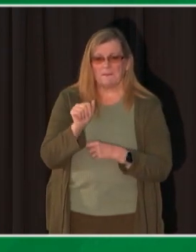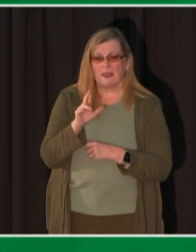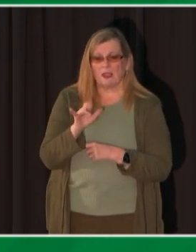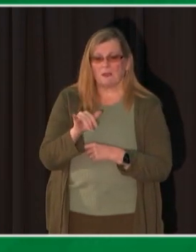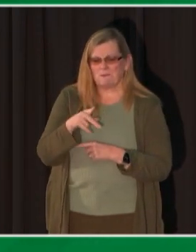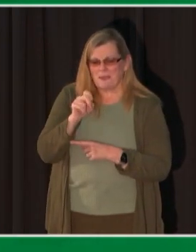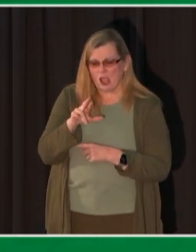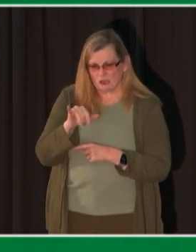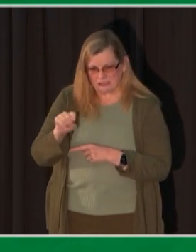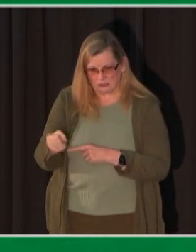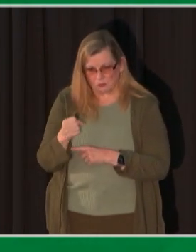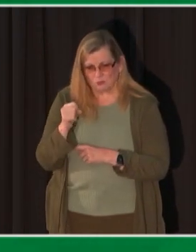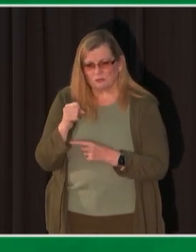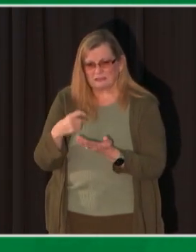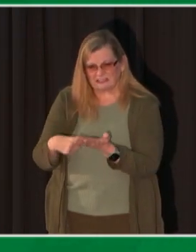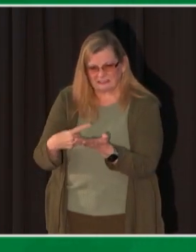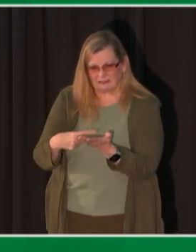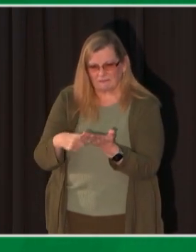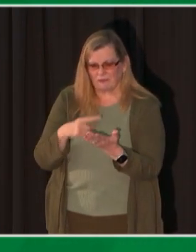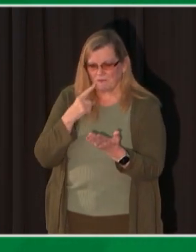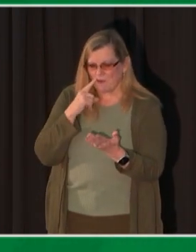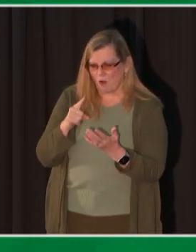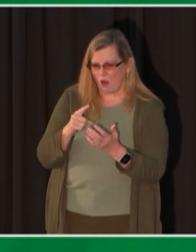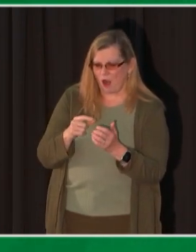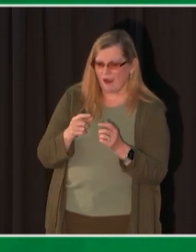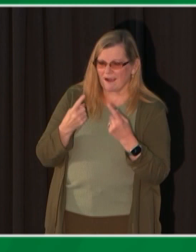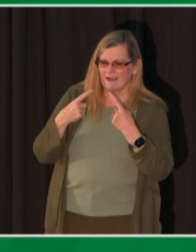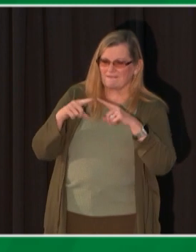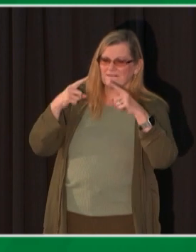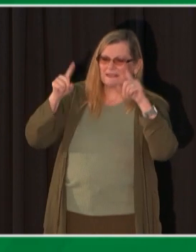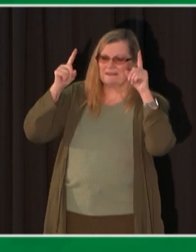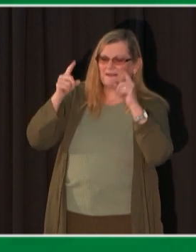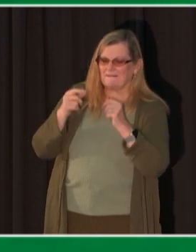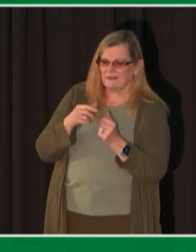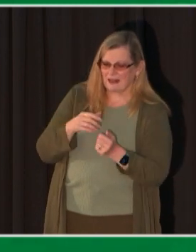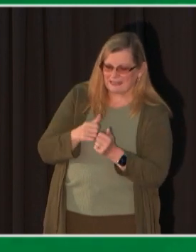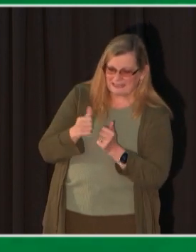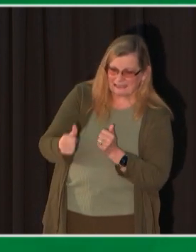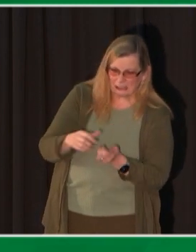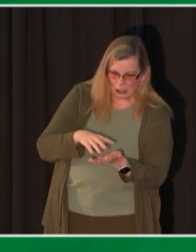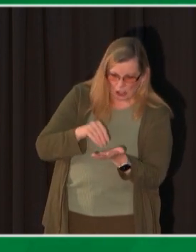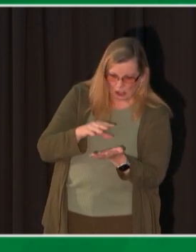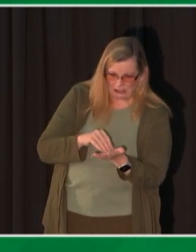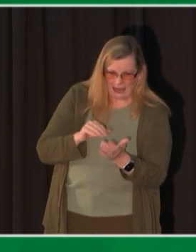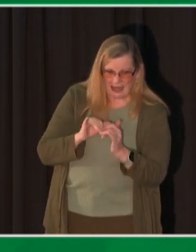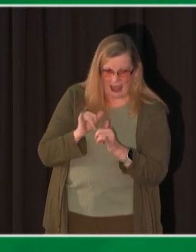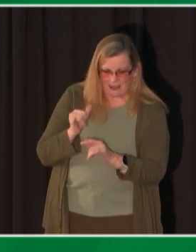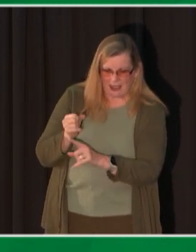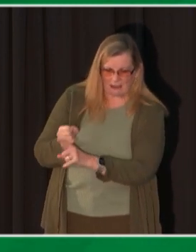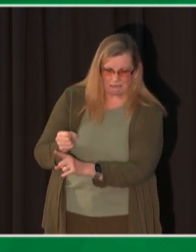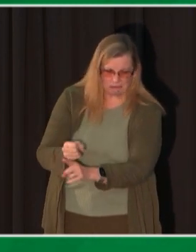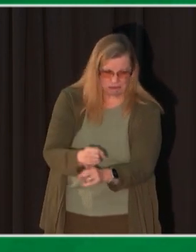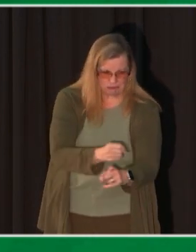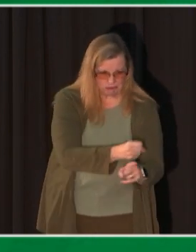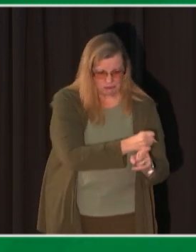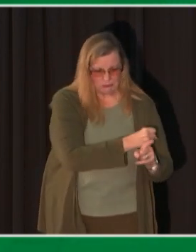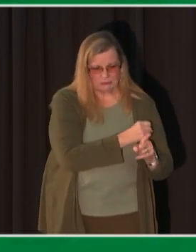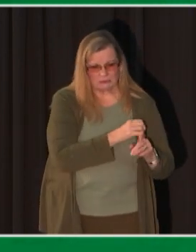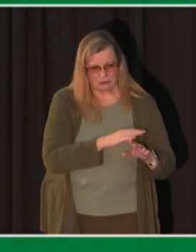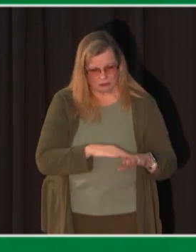of distance learning and how it will impact the children's learnings in the upcoming school